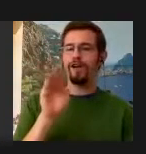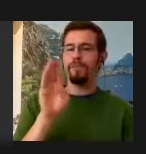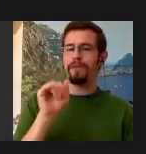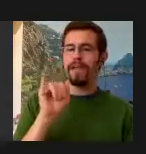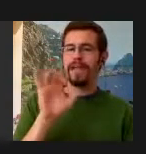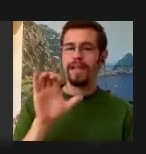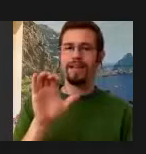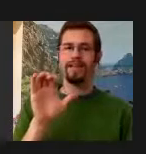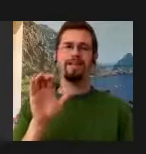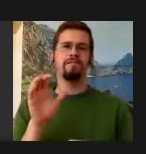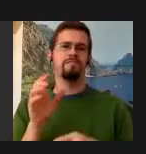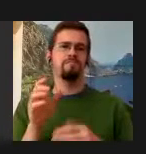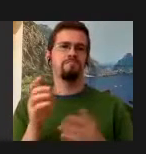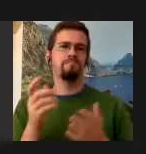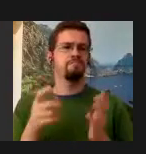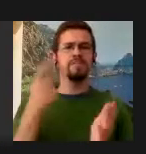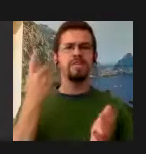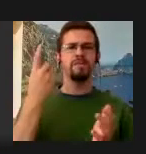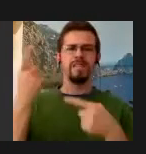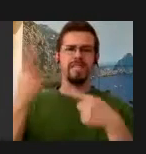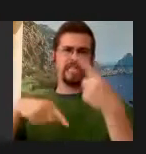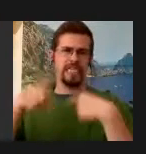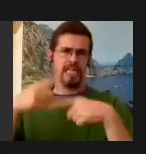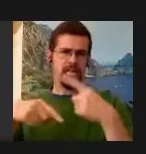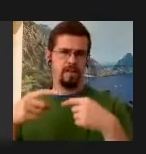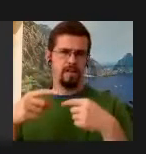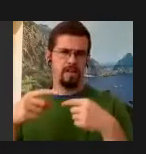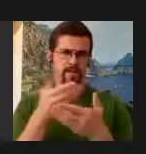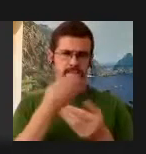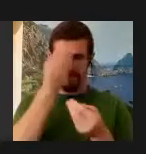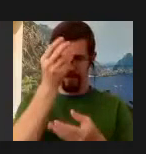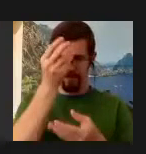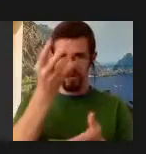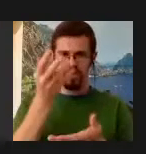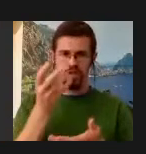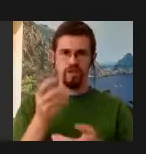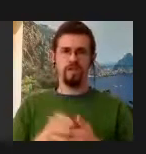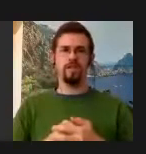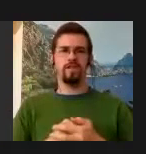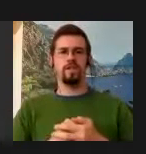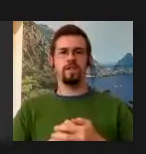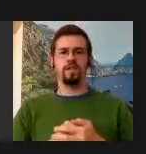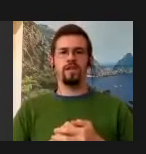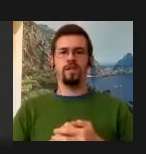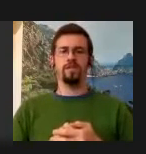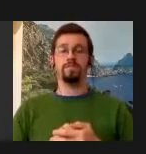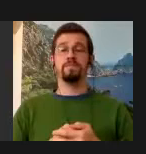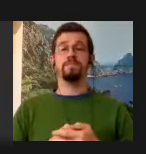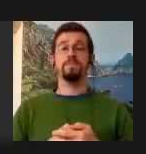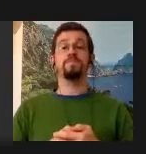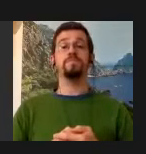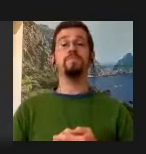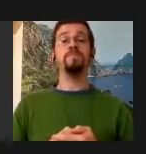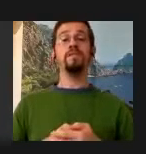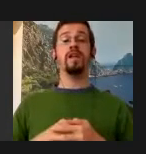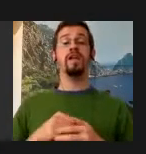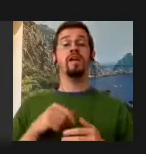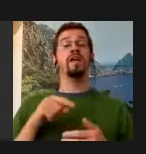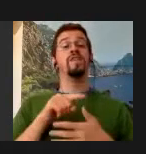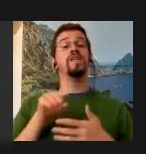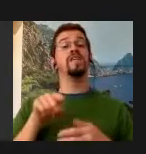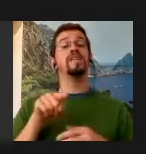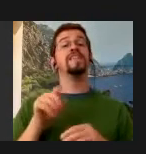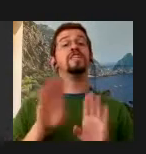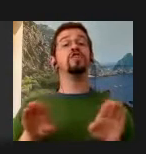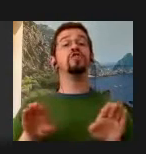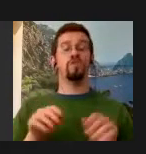some kind of signs, like it's a kind of material, so it's taught here in Tunisia. And these children, they